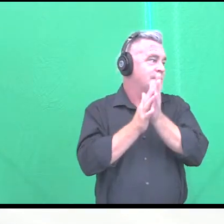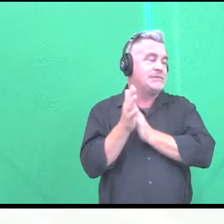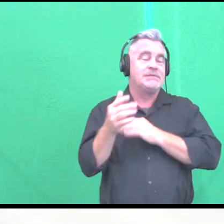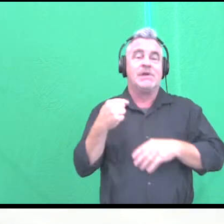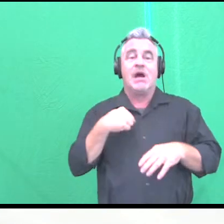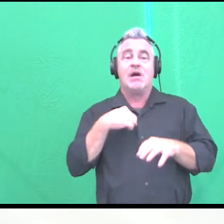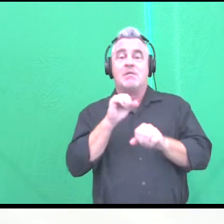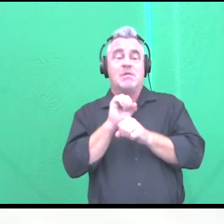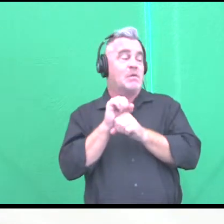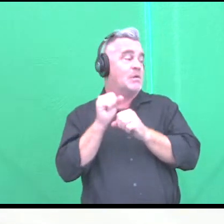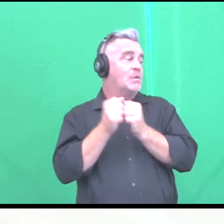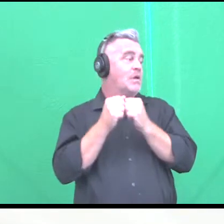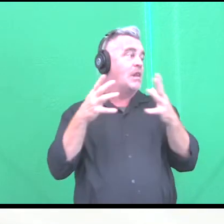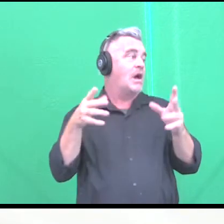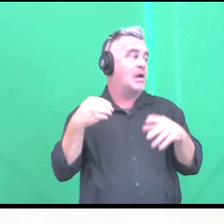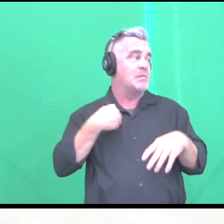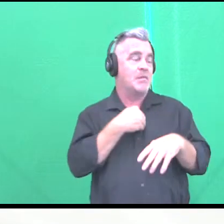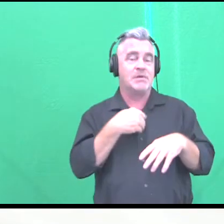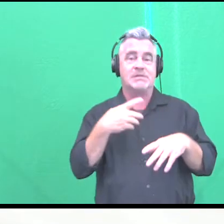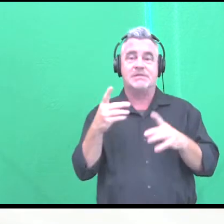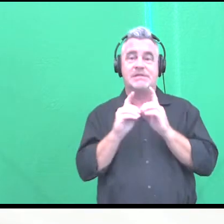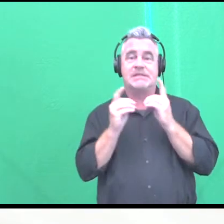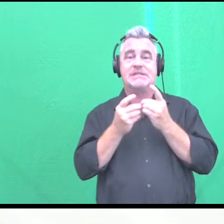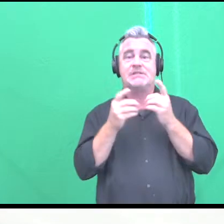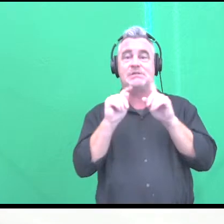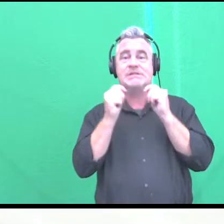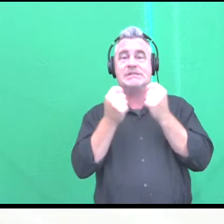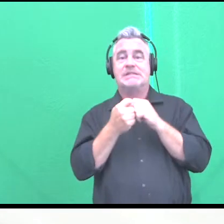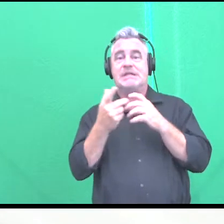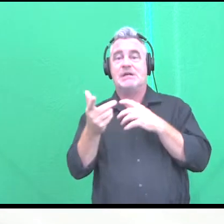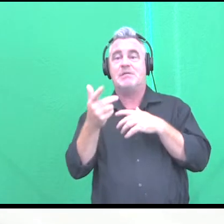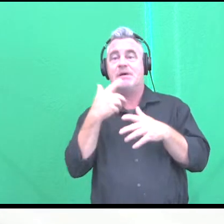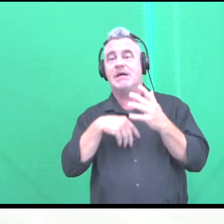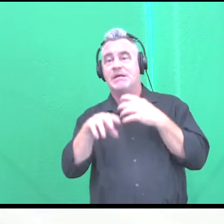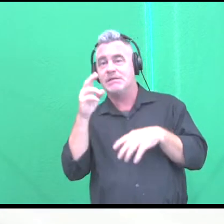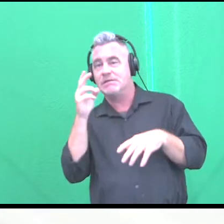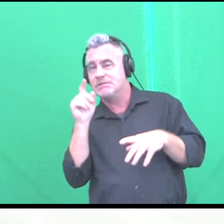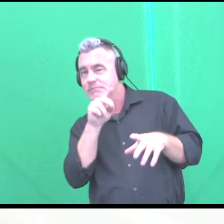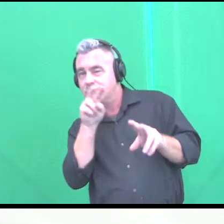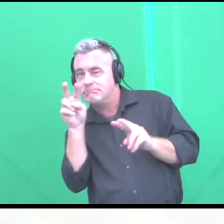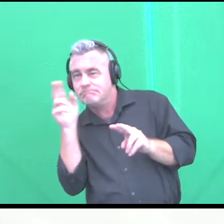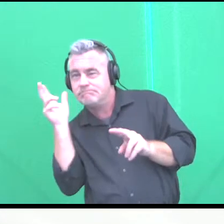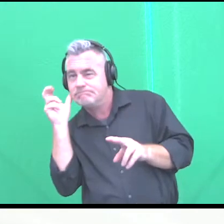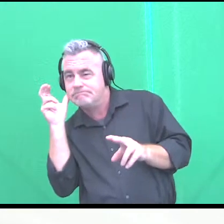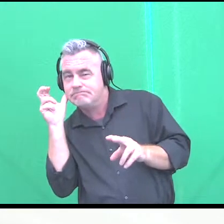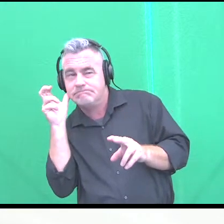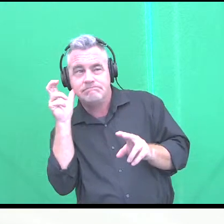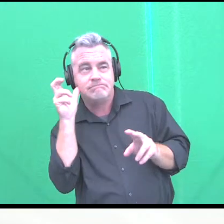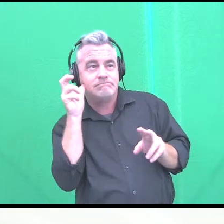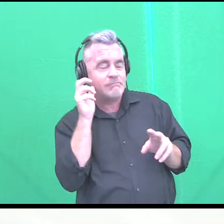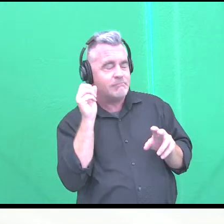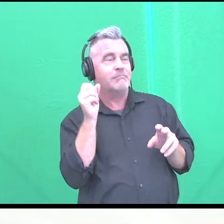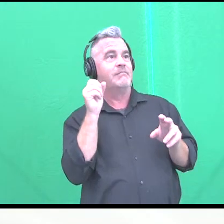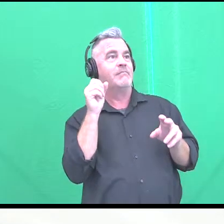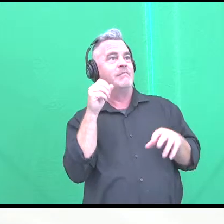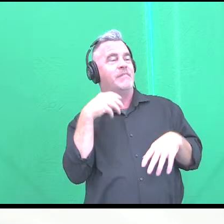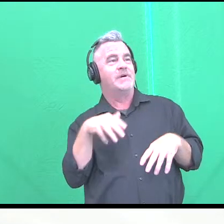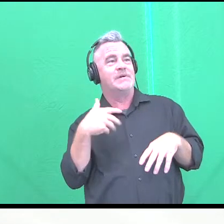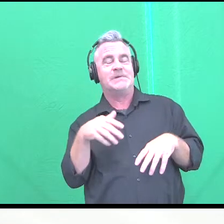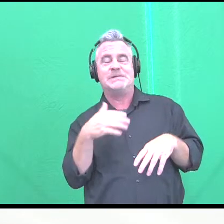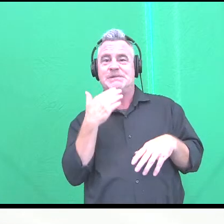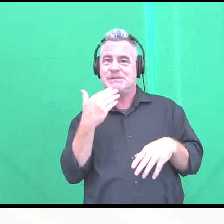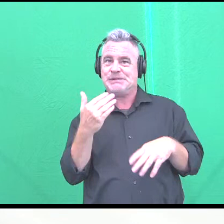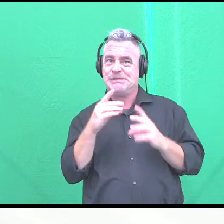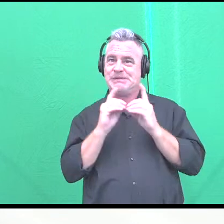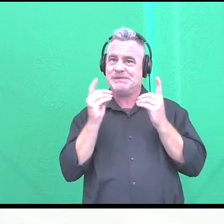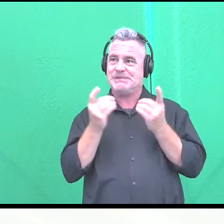team, and I've really enjoyed hearing all of their insights into what makes this such an exceptional district. Staff are sharing things